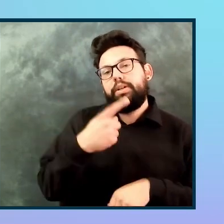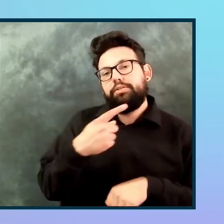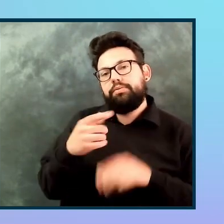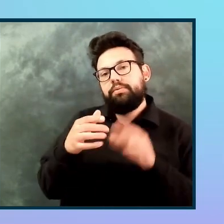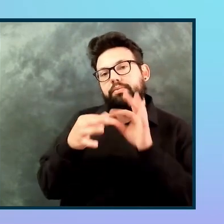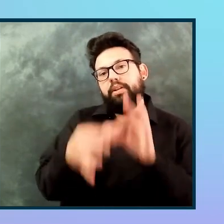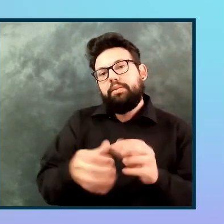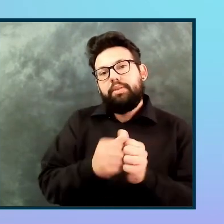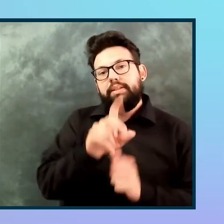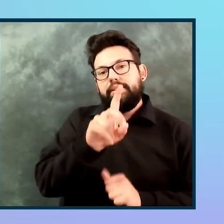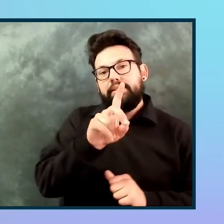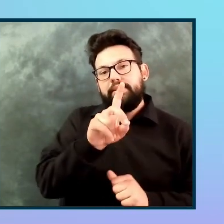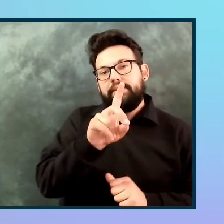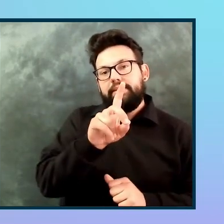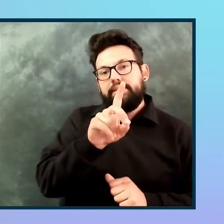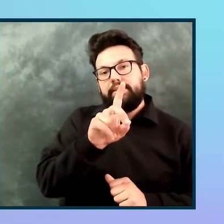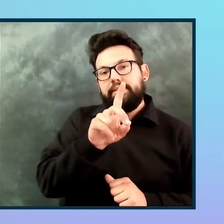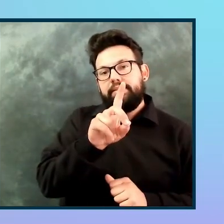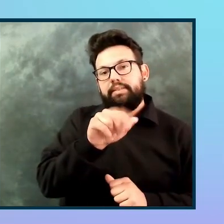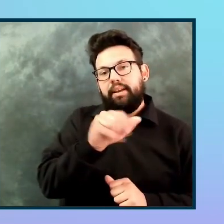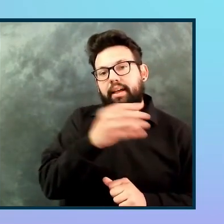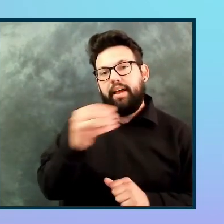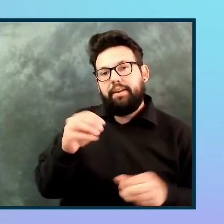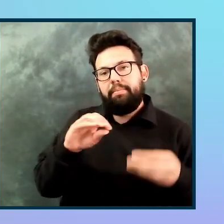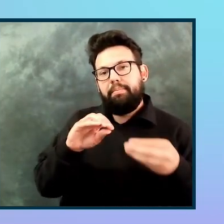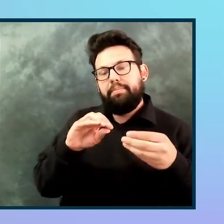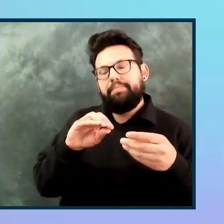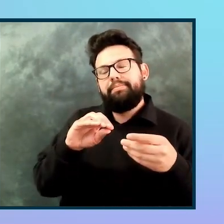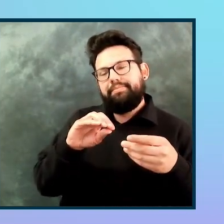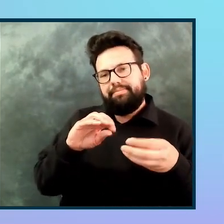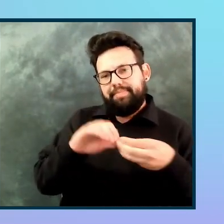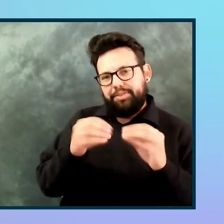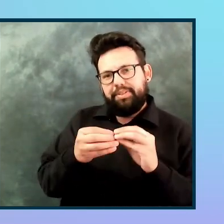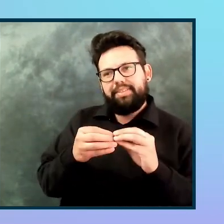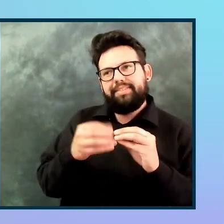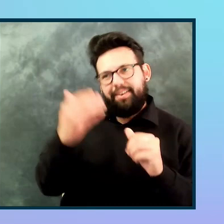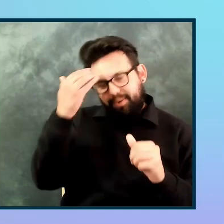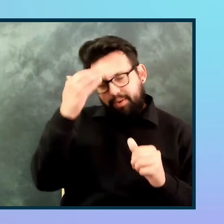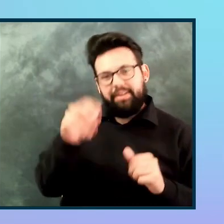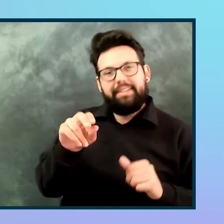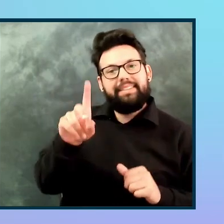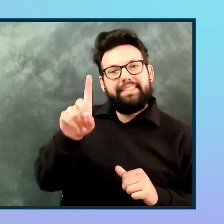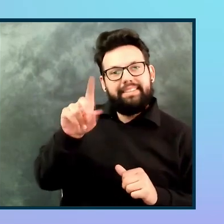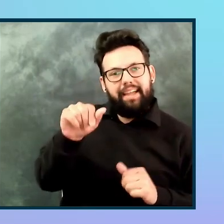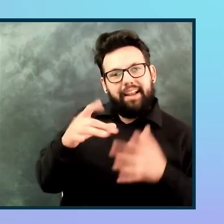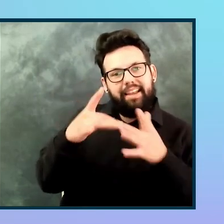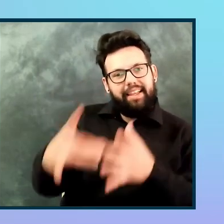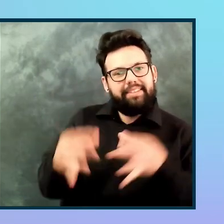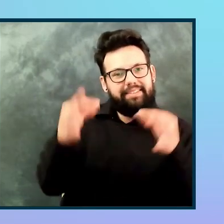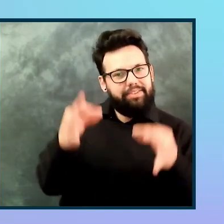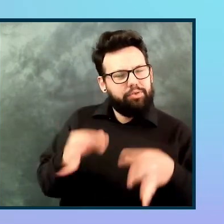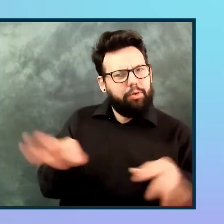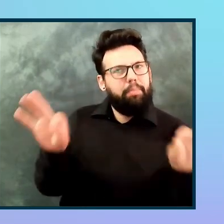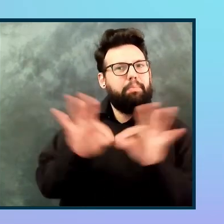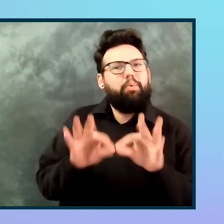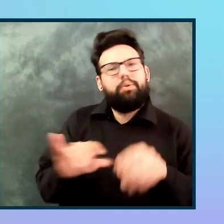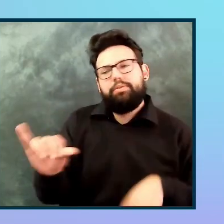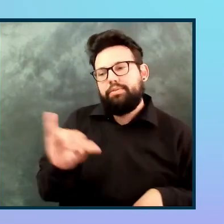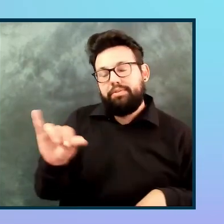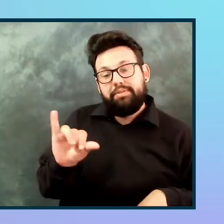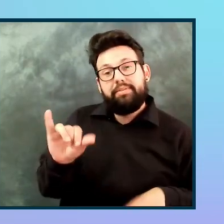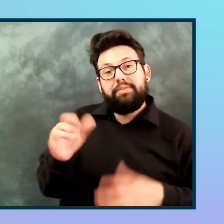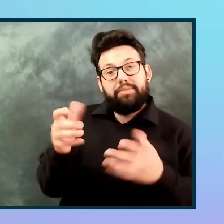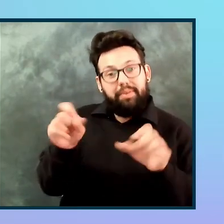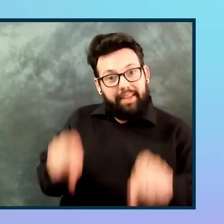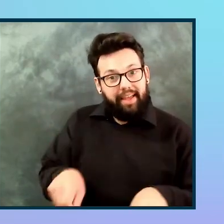data-driven decisions at our previous organization. And I know that how important that can be in also this business case, right? So can you describe some of the metrics